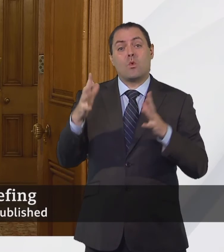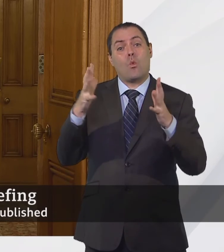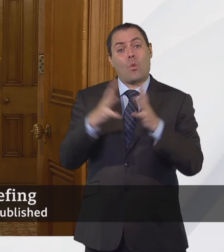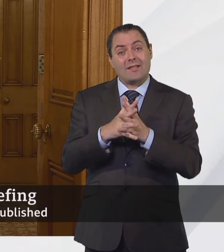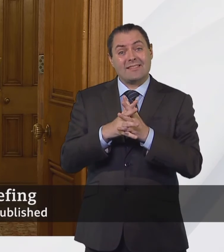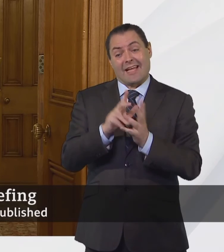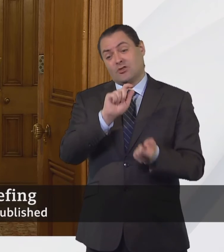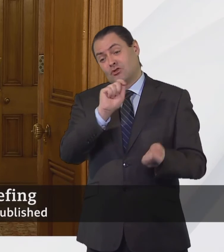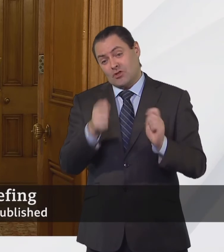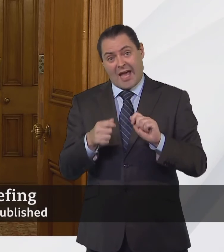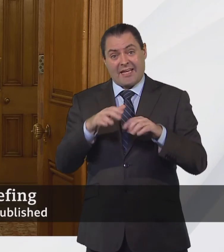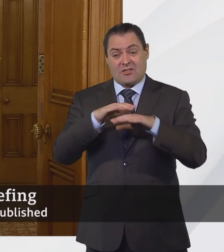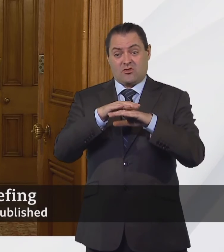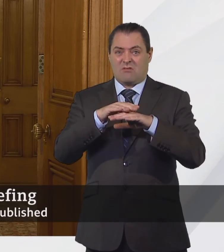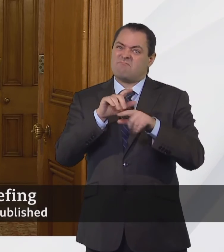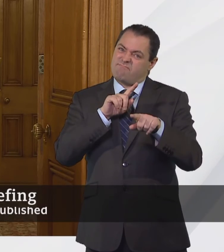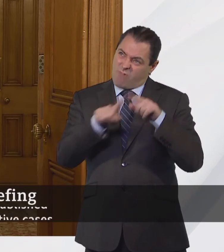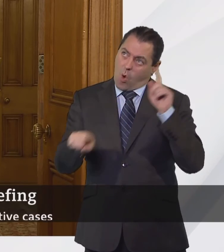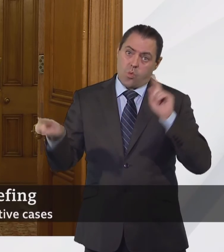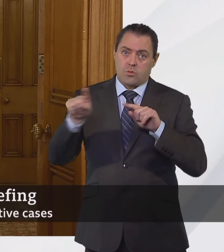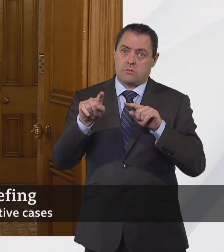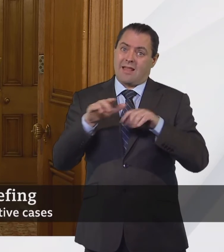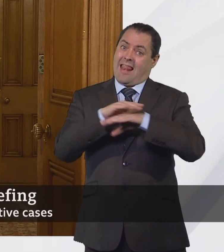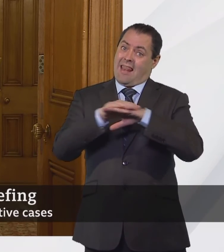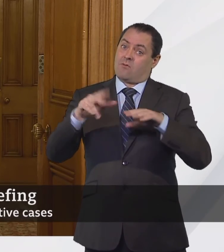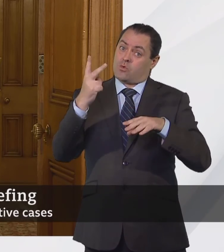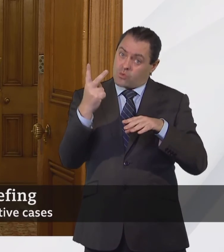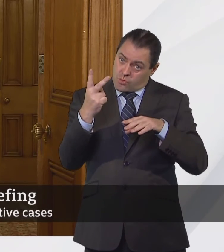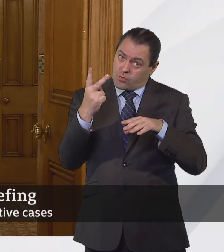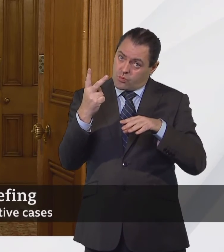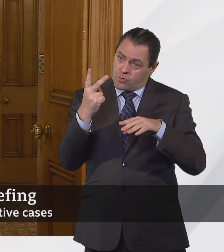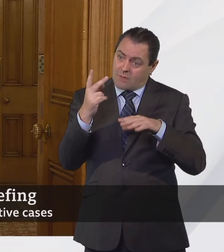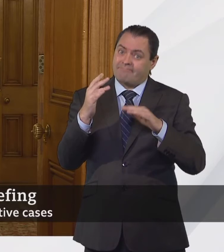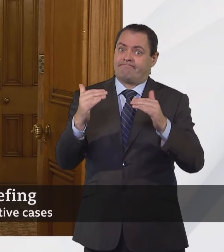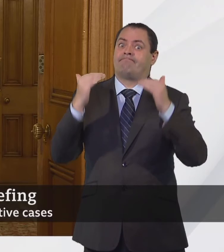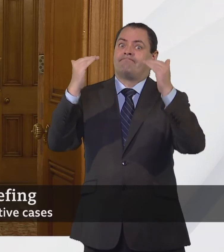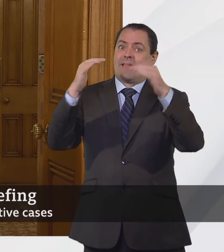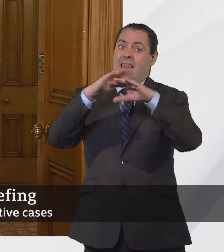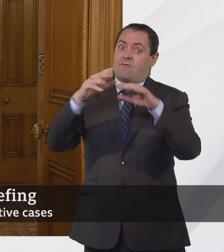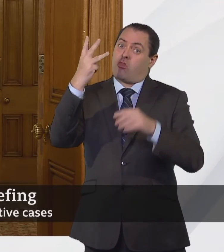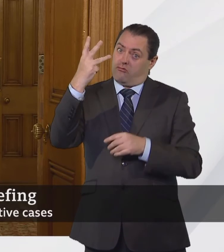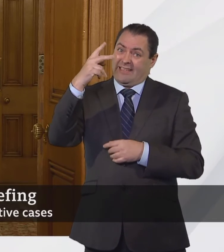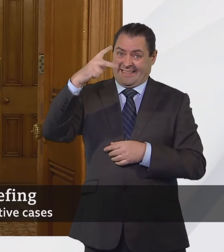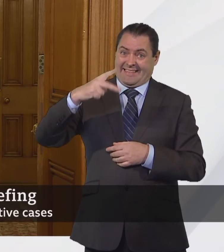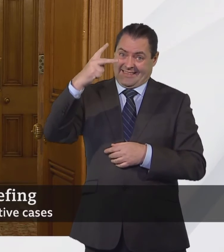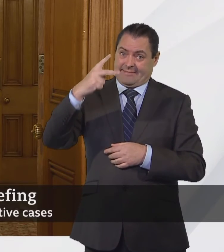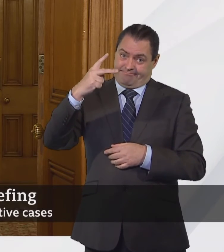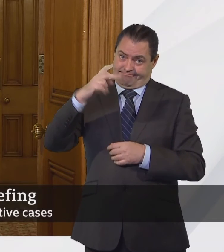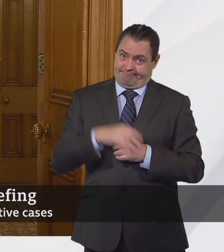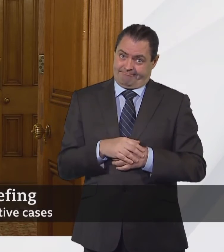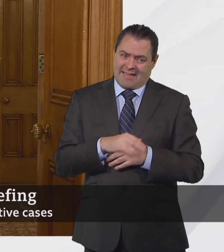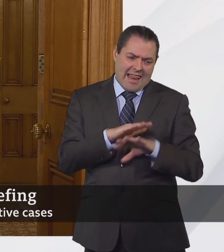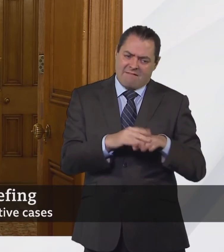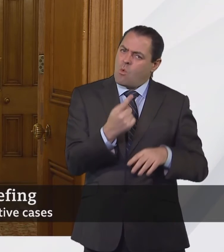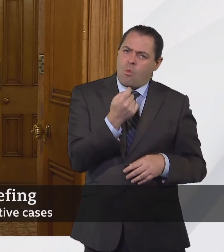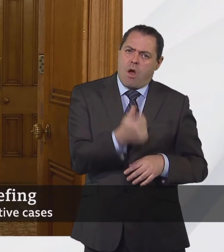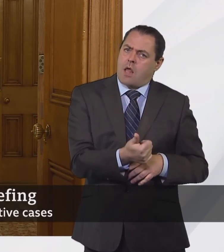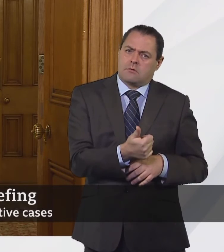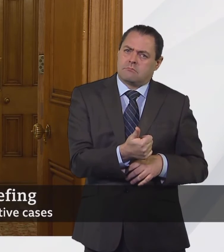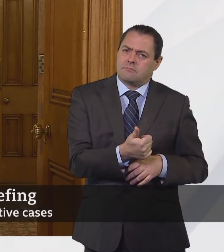measures. And I know that this will bring a great deal of heartache and frustration, especially for our